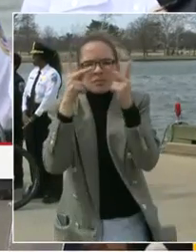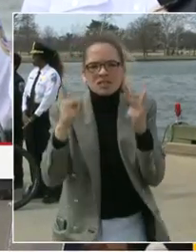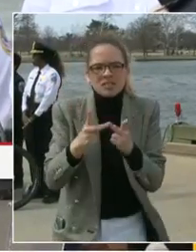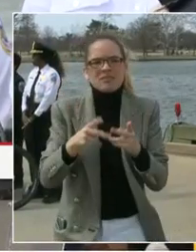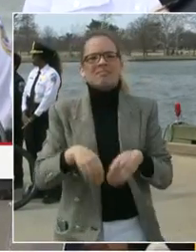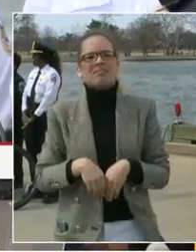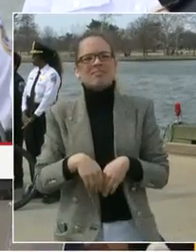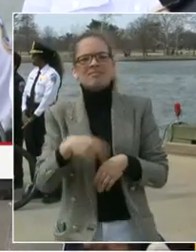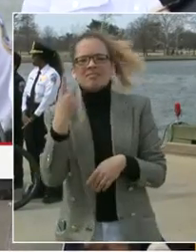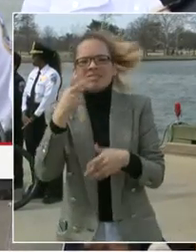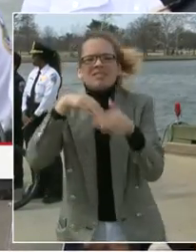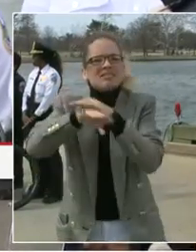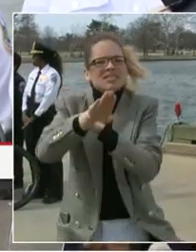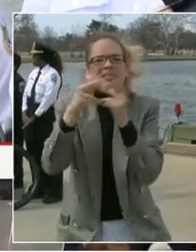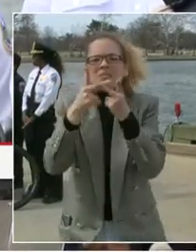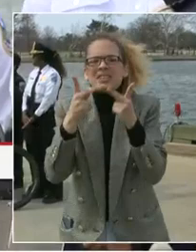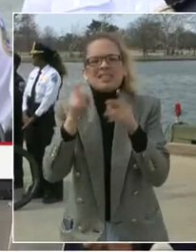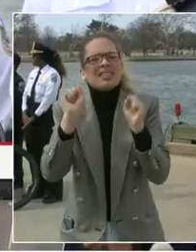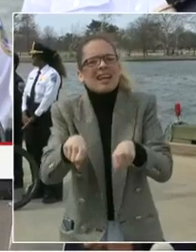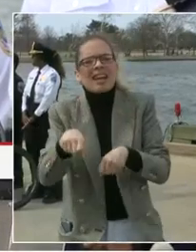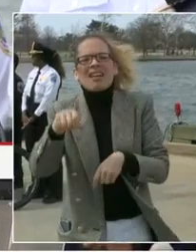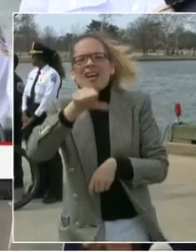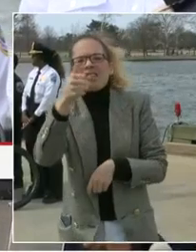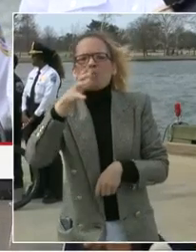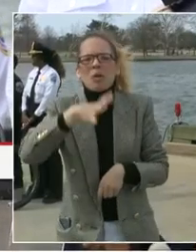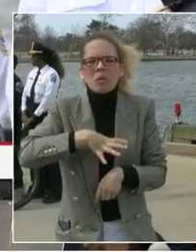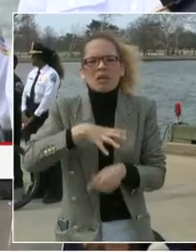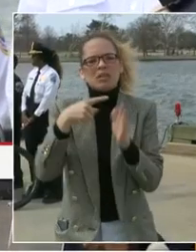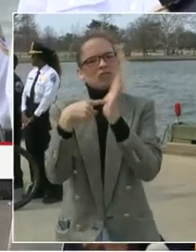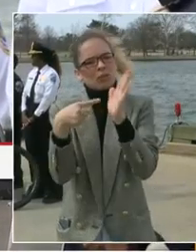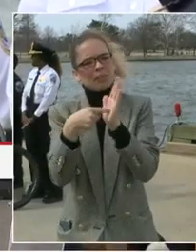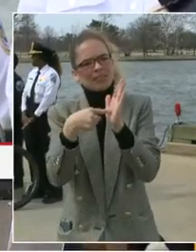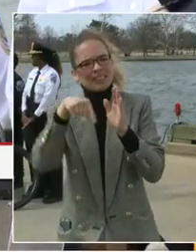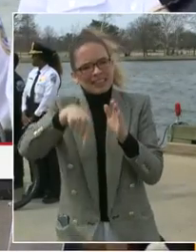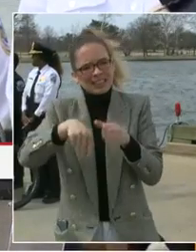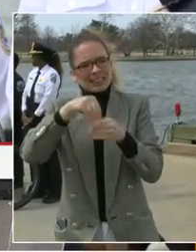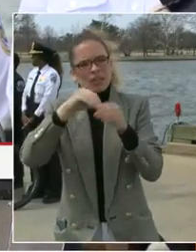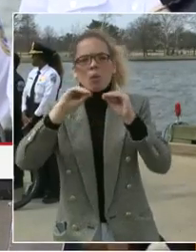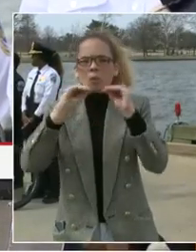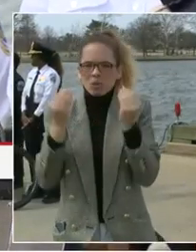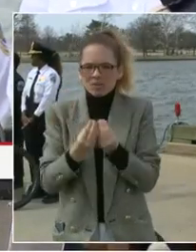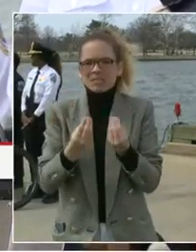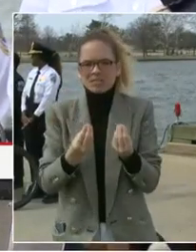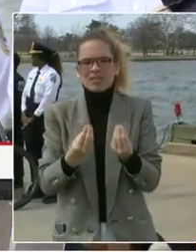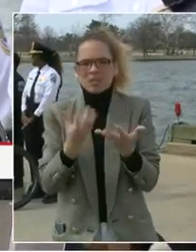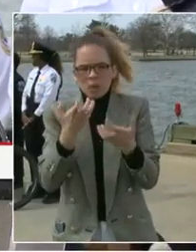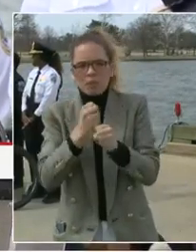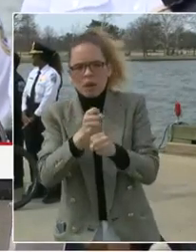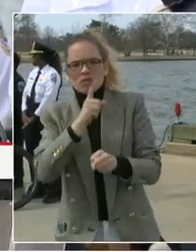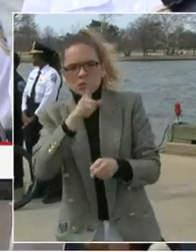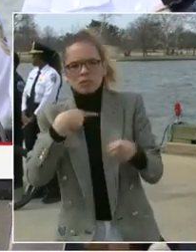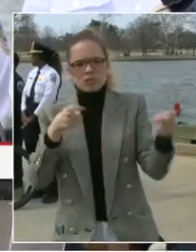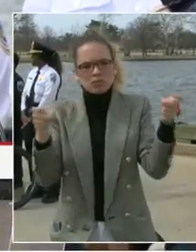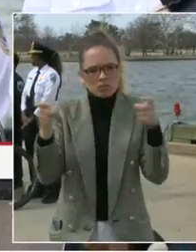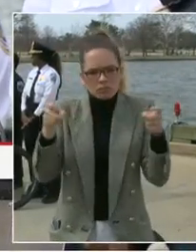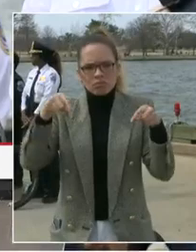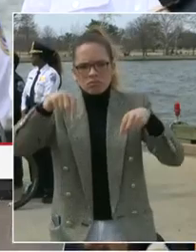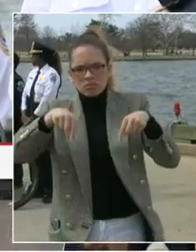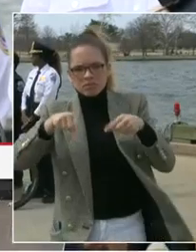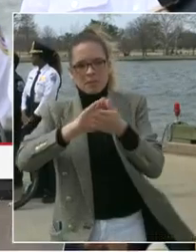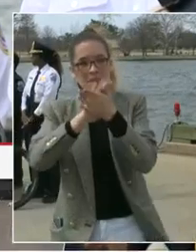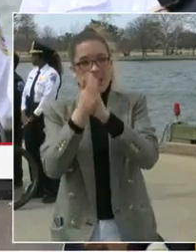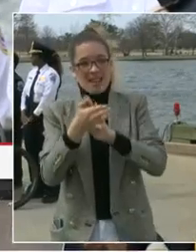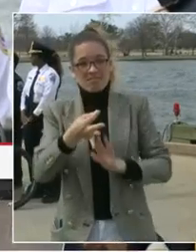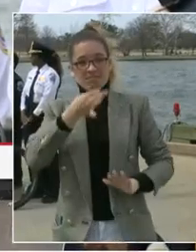women and other underrepresented groups at all levels of the organization. I wanted to master the craft of policing and be a leader too